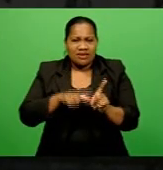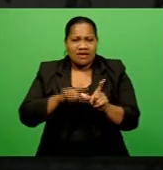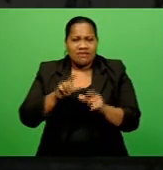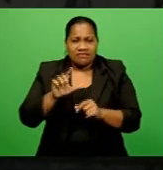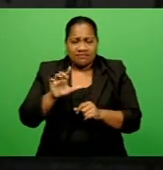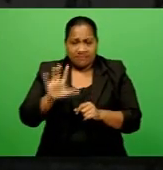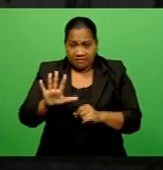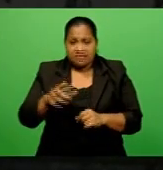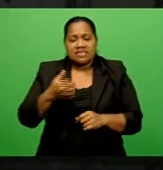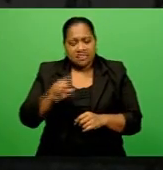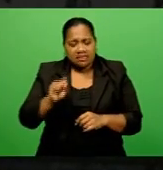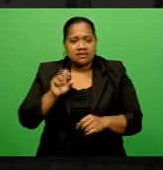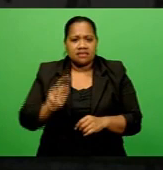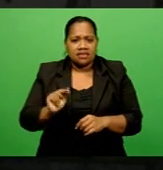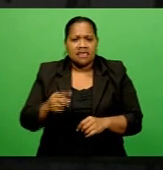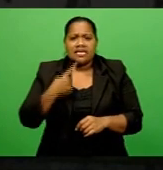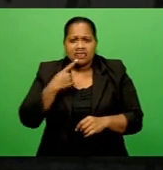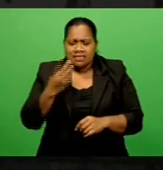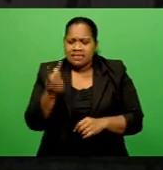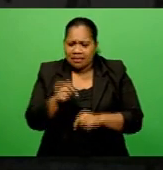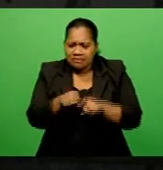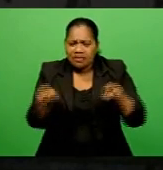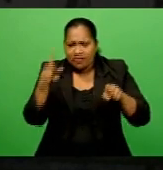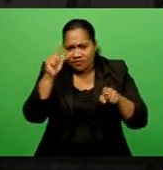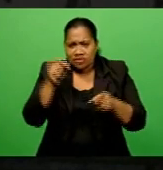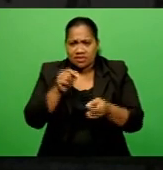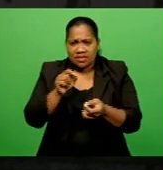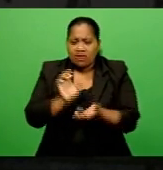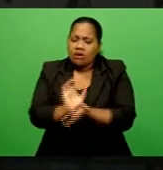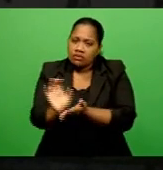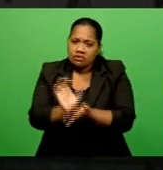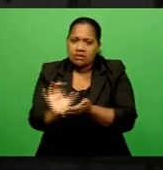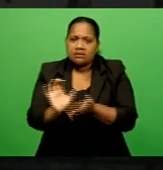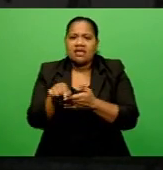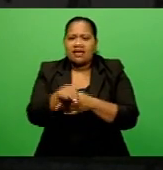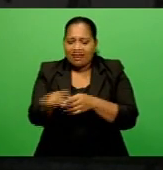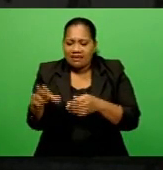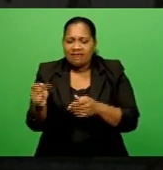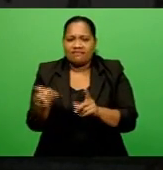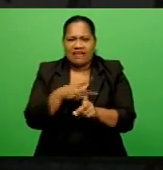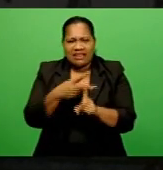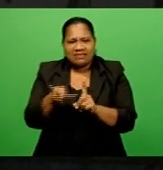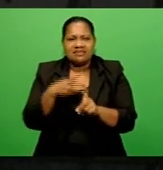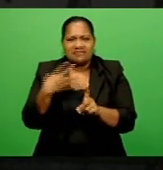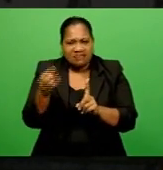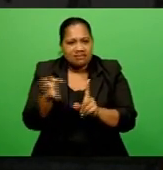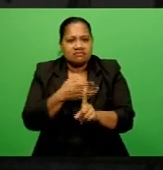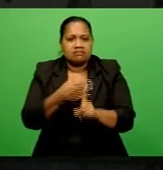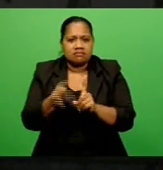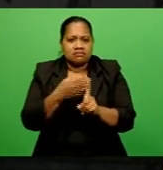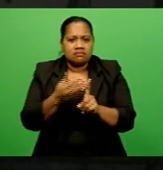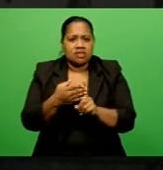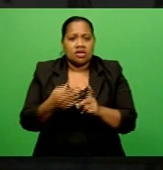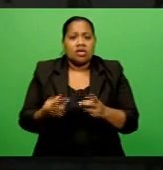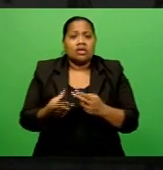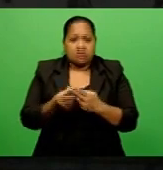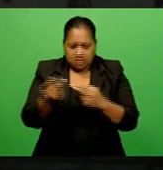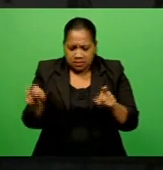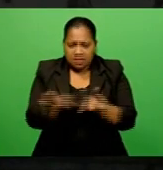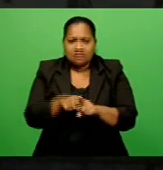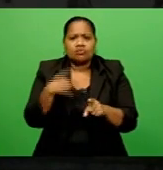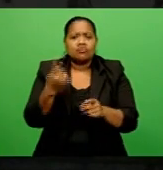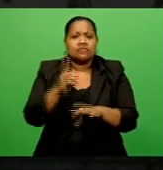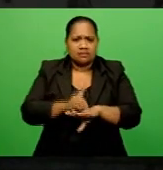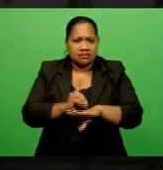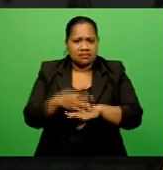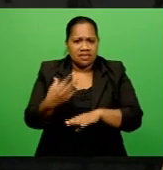in these affected areas who've been counseled revealed that they went through some form of violence or abuse, even those with disabilities. As